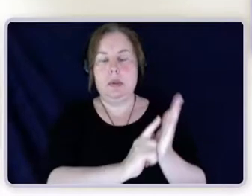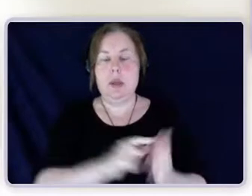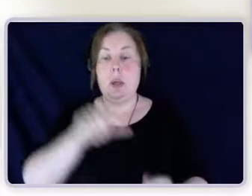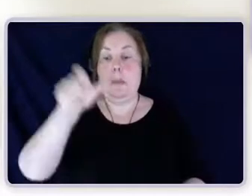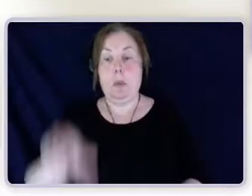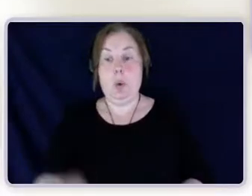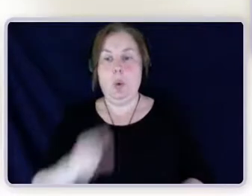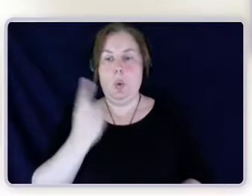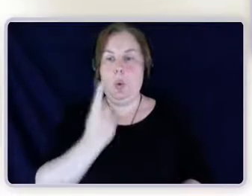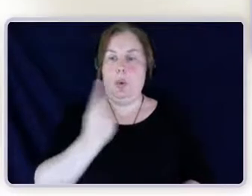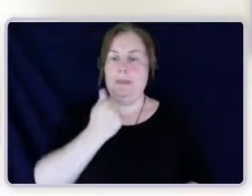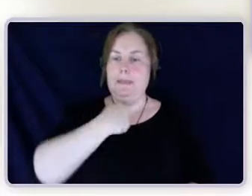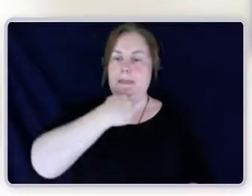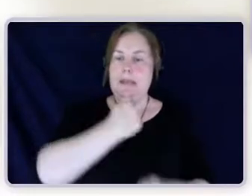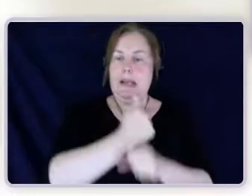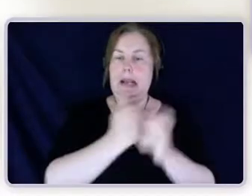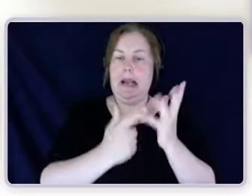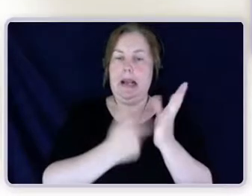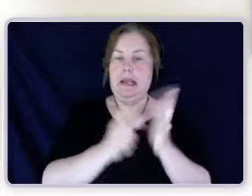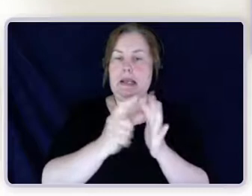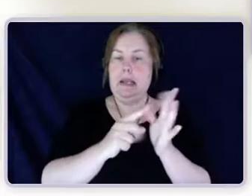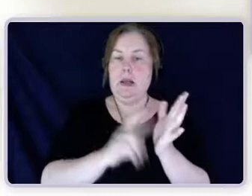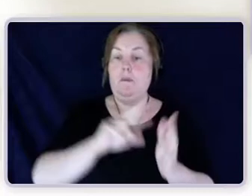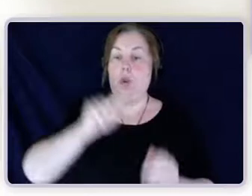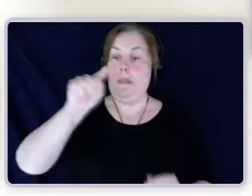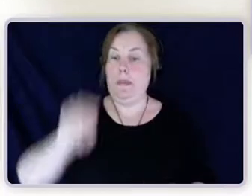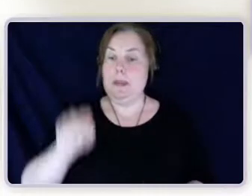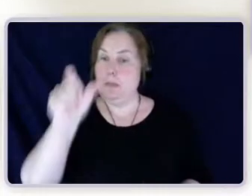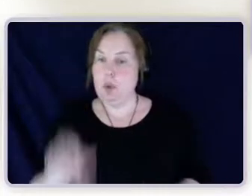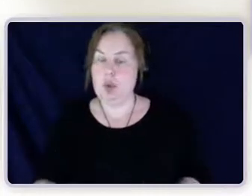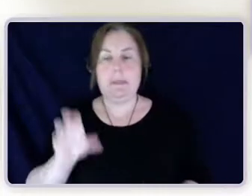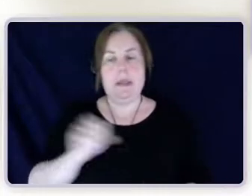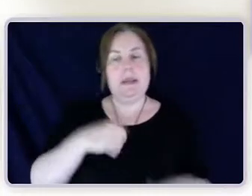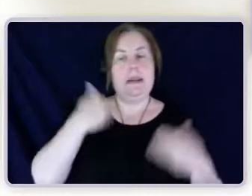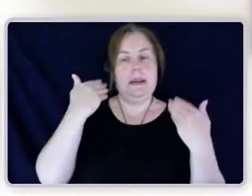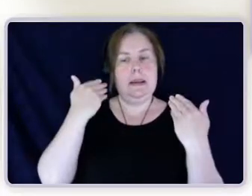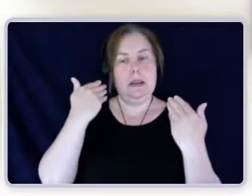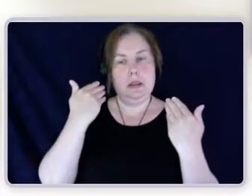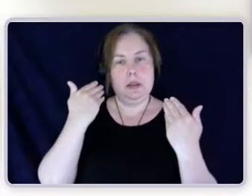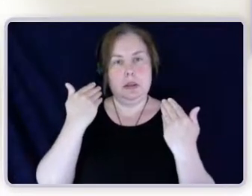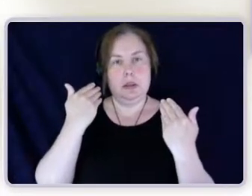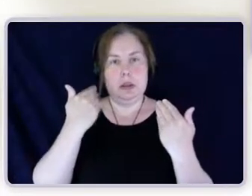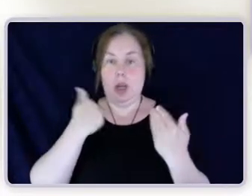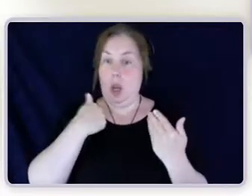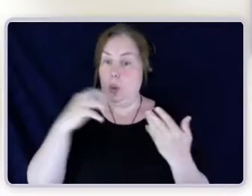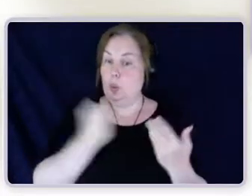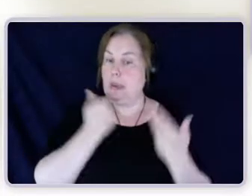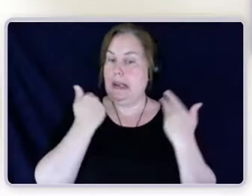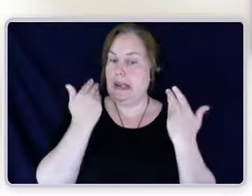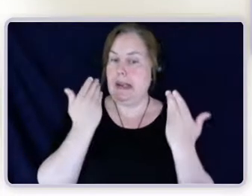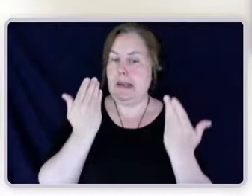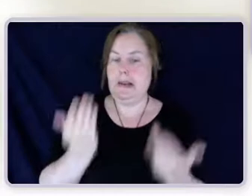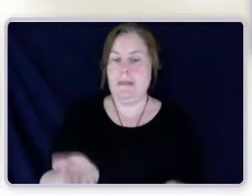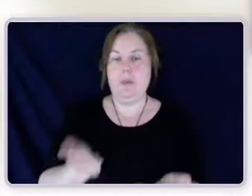for whom I'm guardian has to be given all practicable and appropriate, I should give all practicable